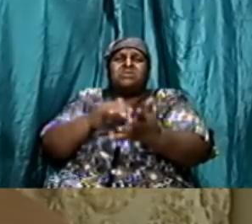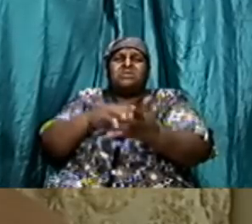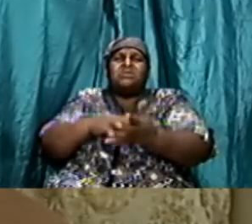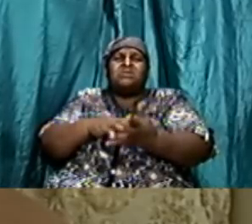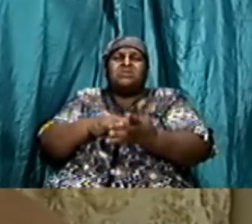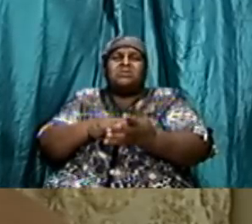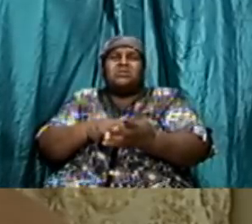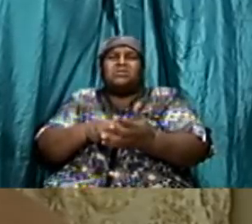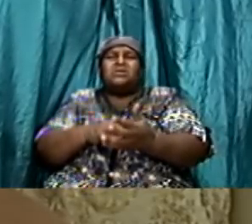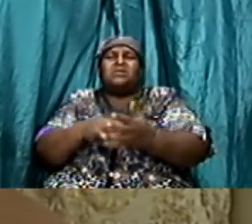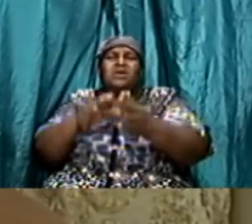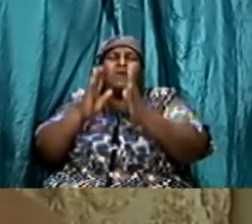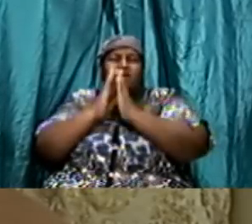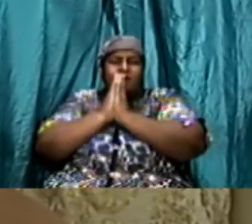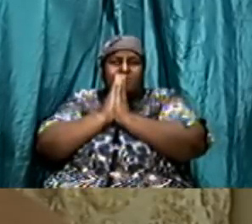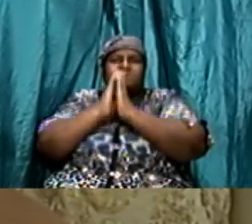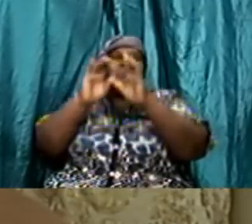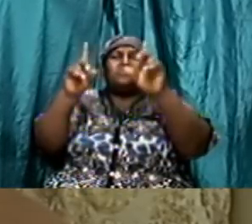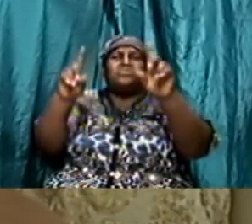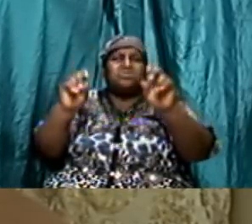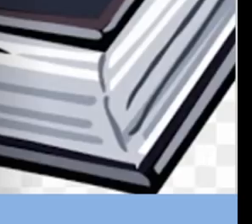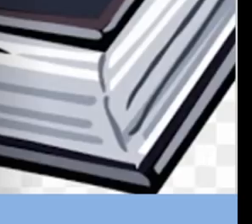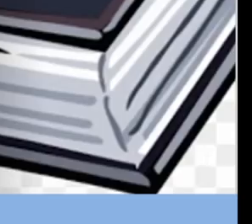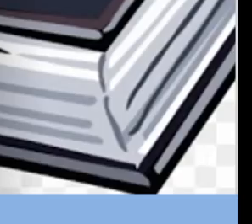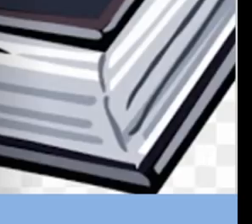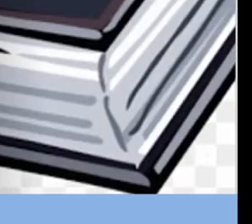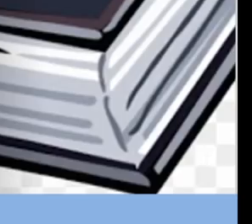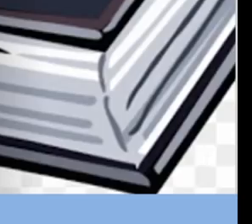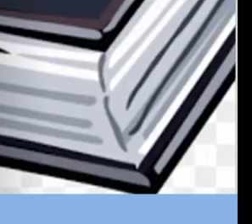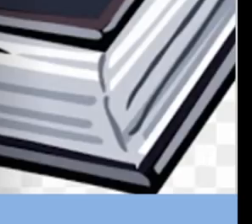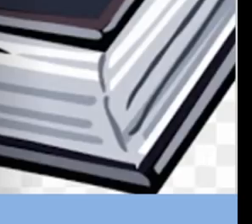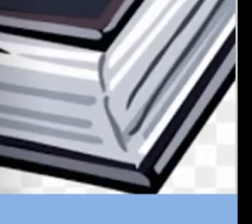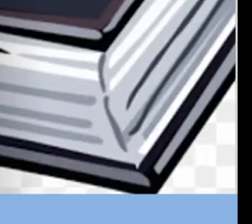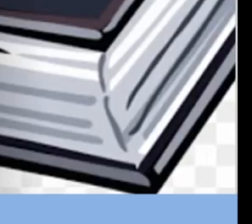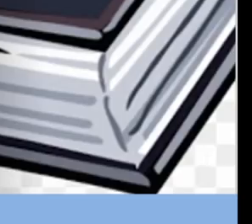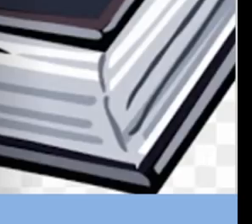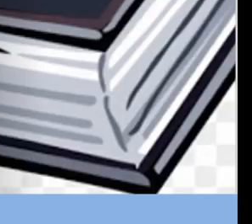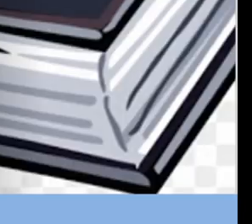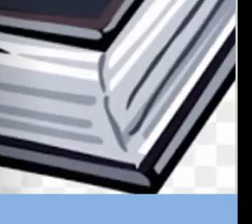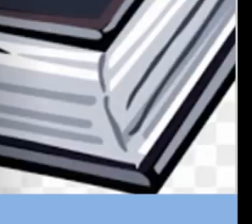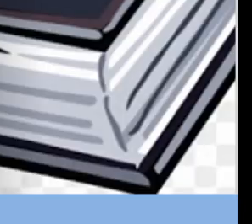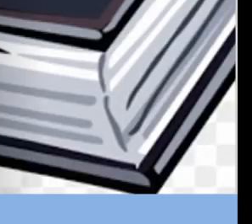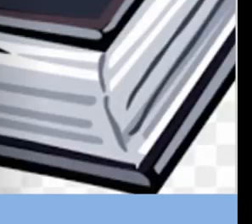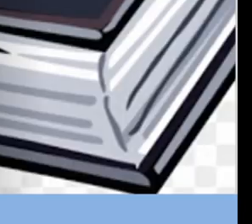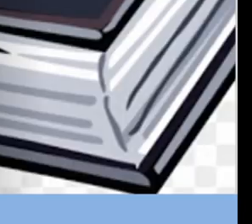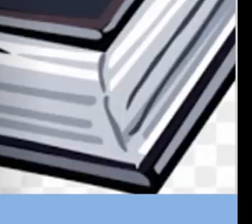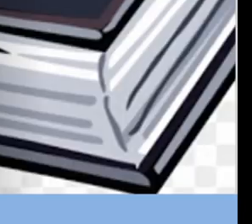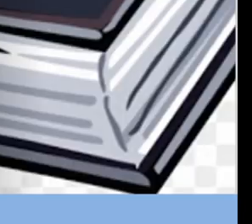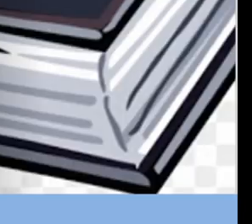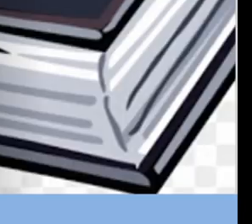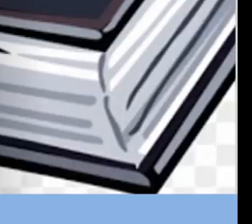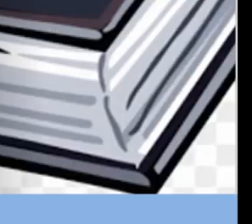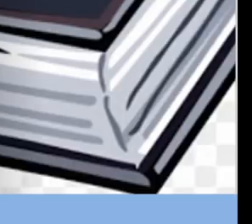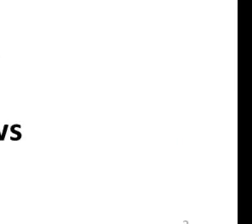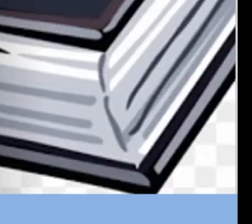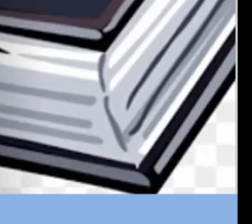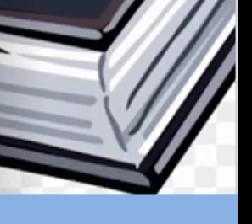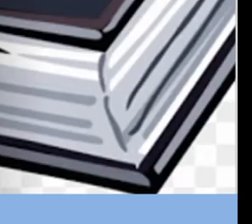a question as relates to the sabbath i did say that the covenant was between god and israel